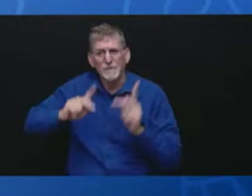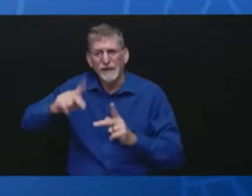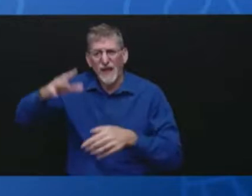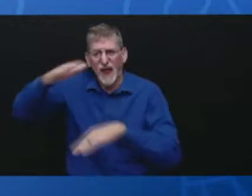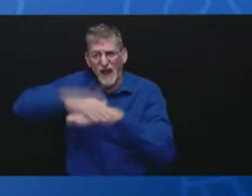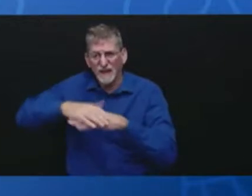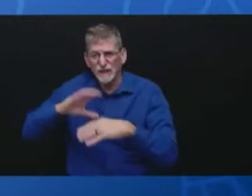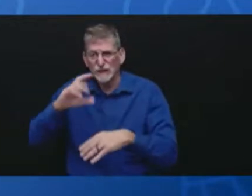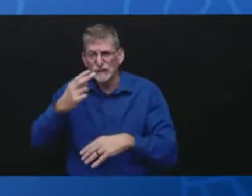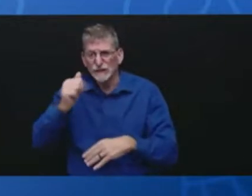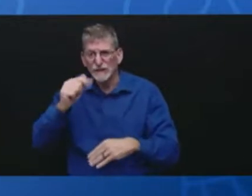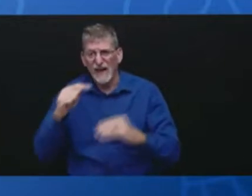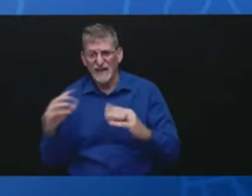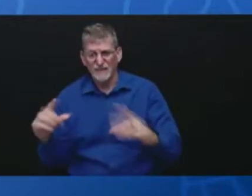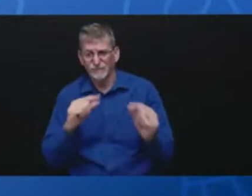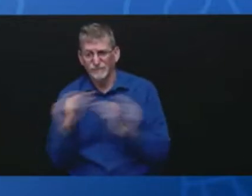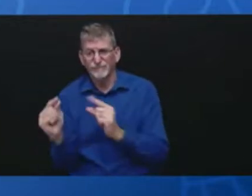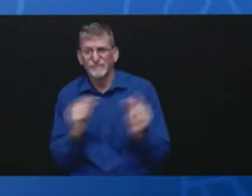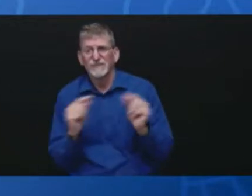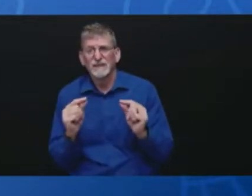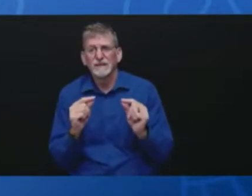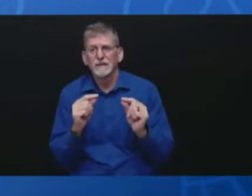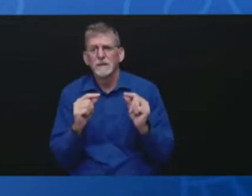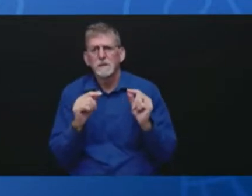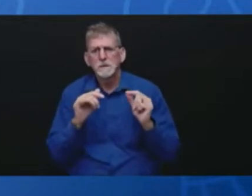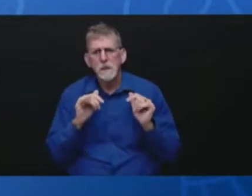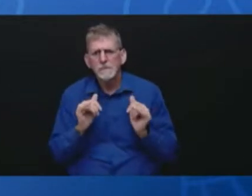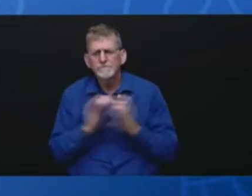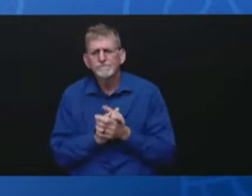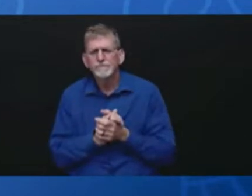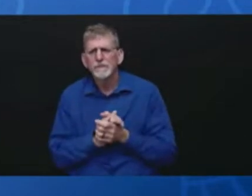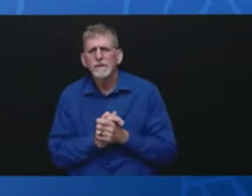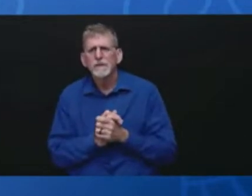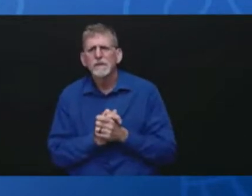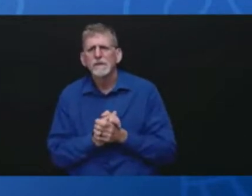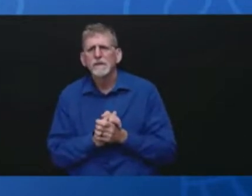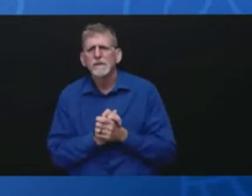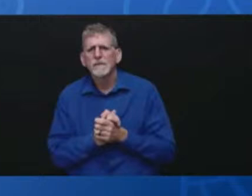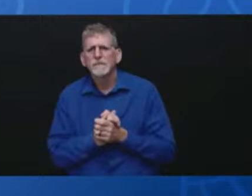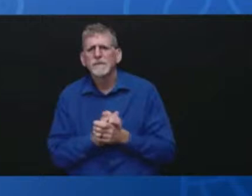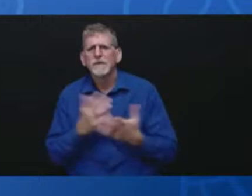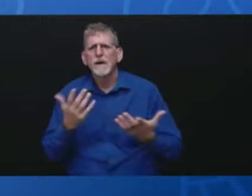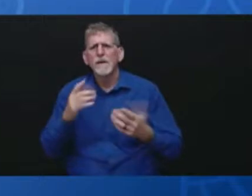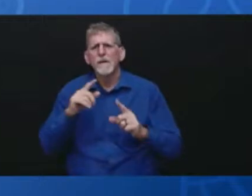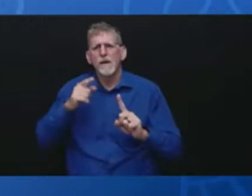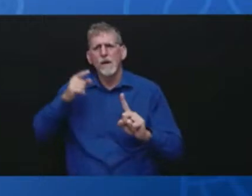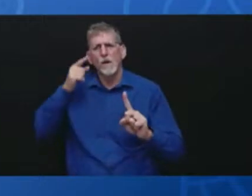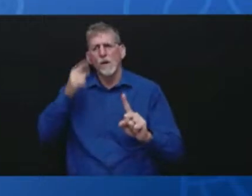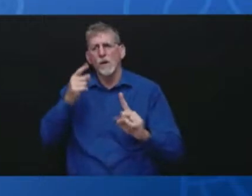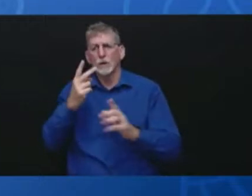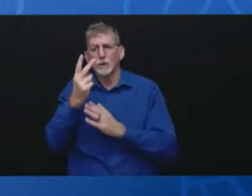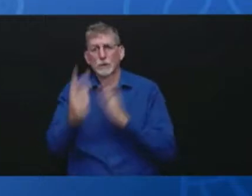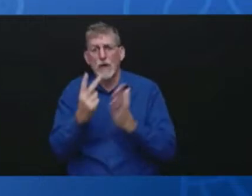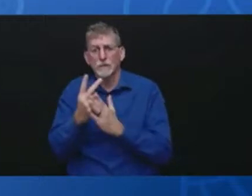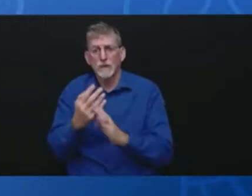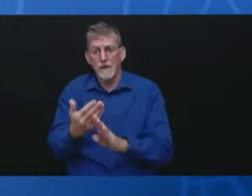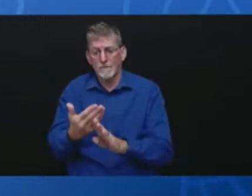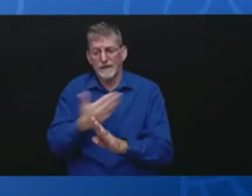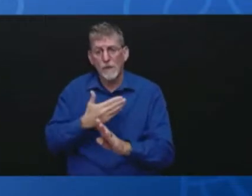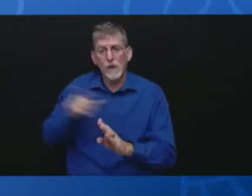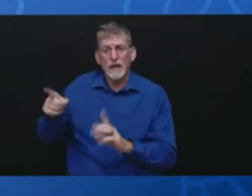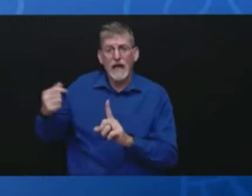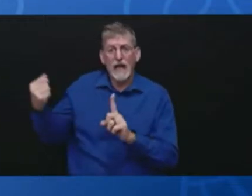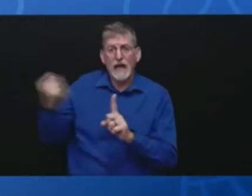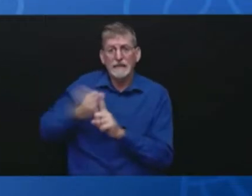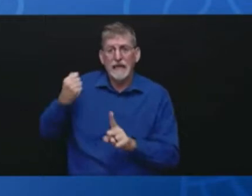classified information on the ultimate day, 2 hours before the attacks took place. He thought he was being